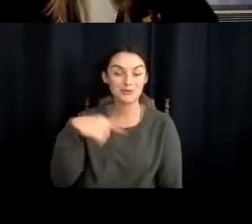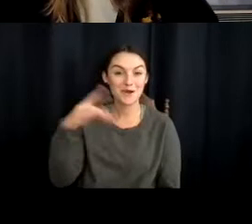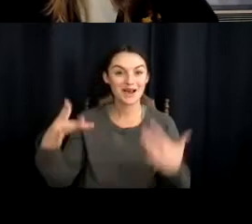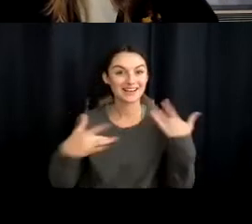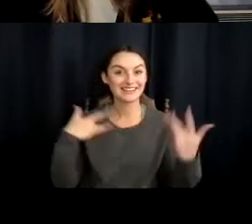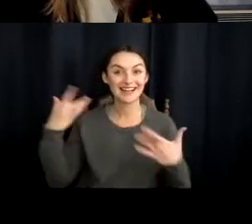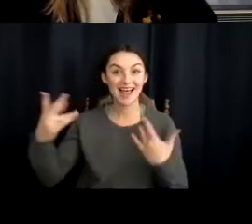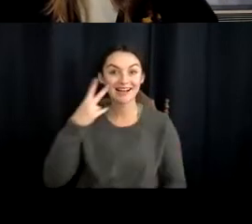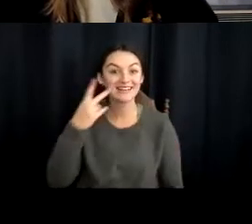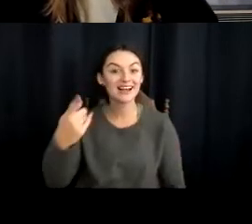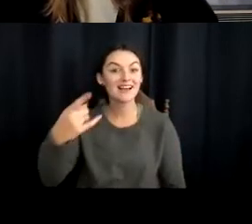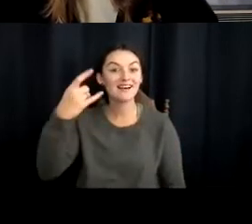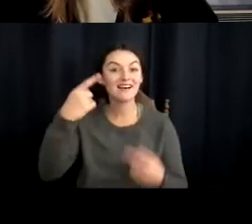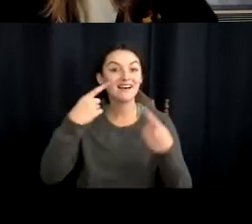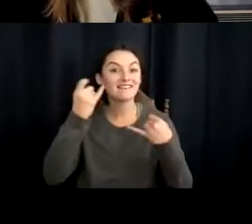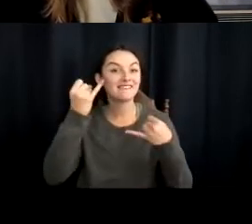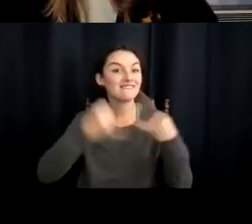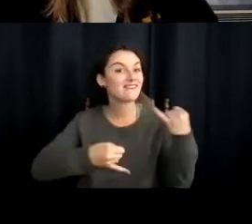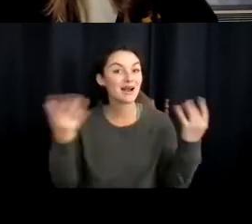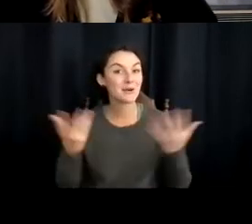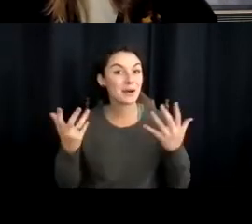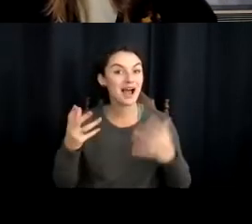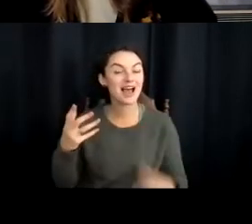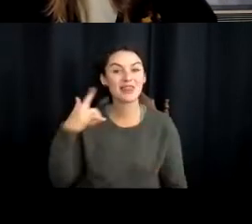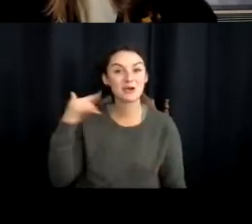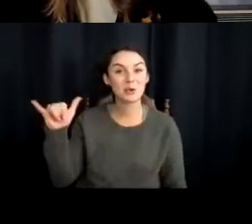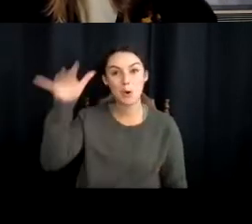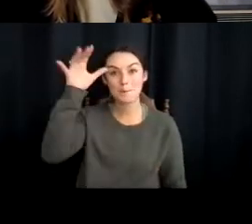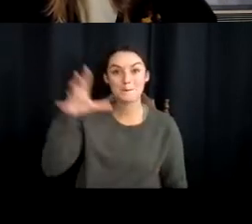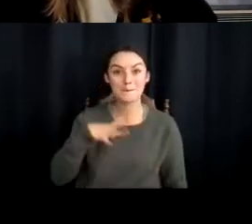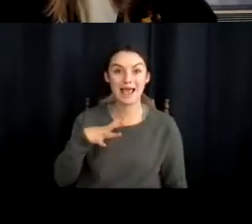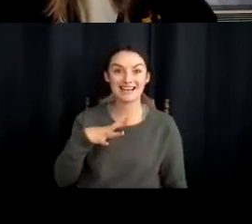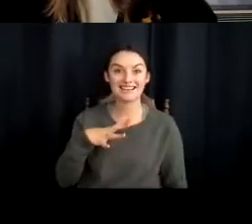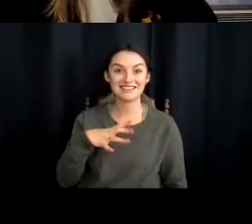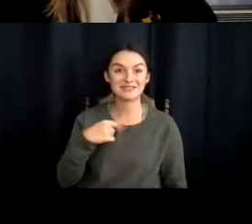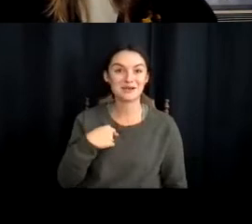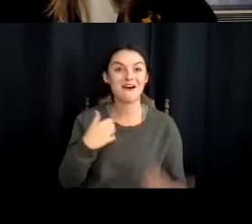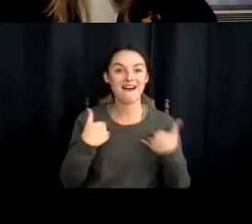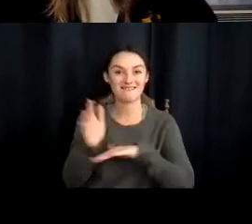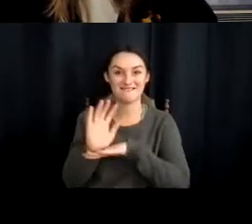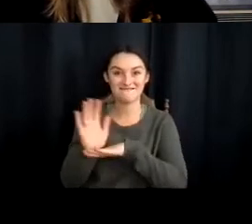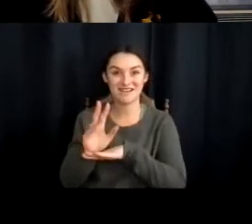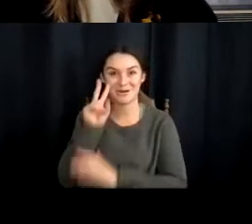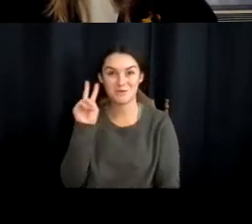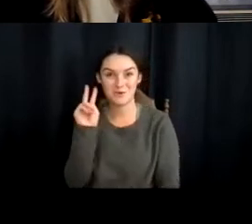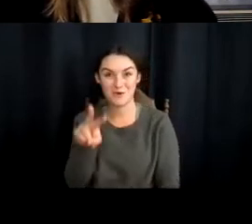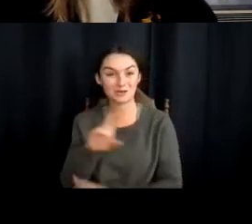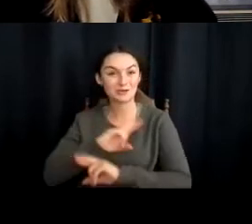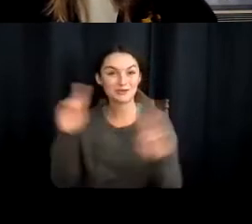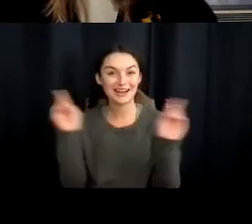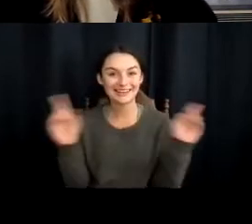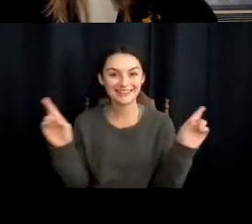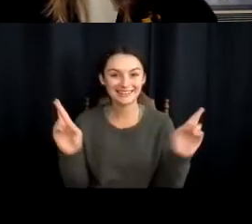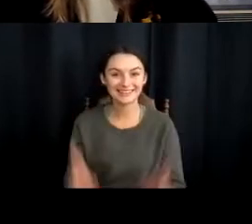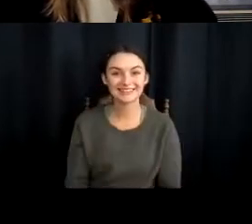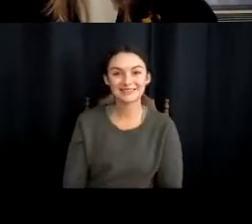Man. So I'm going to play a quick video. We're going to walk up the stairs and see that Oregon Pioneer statue. Are you ready?